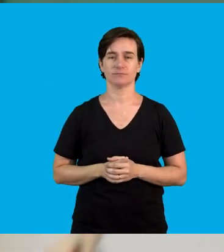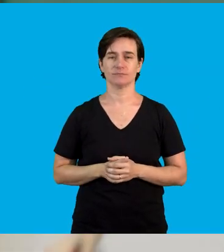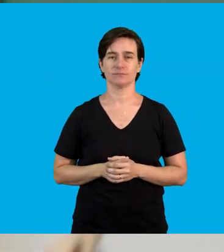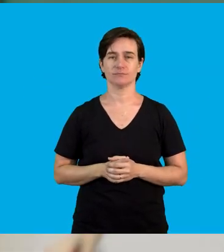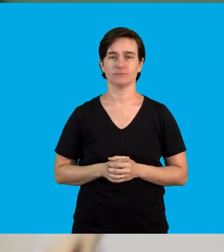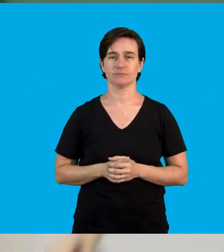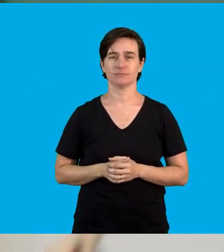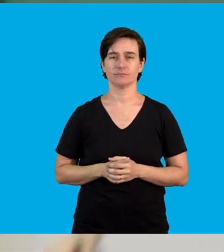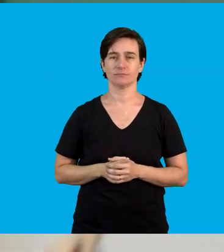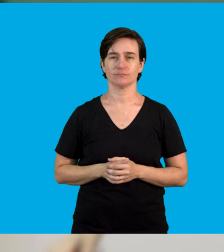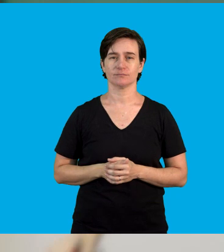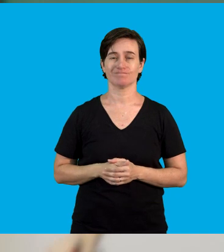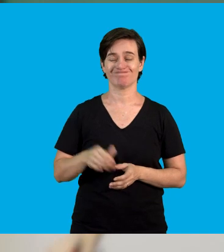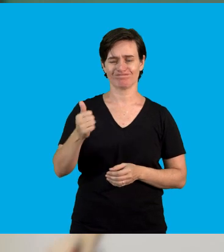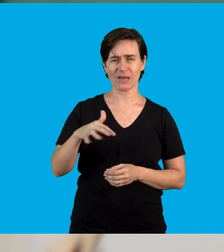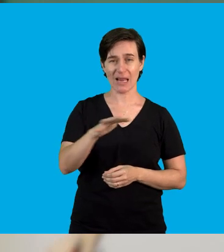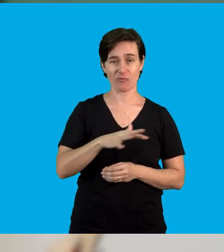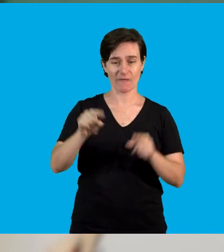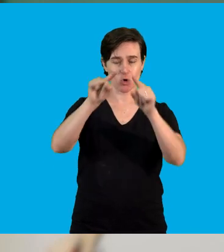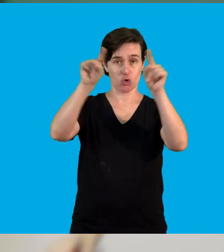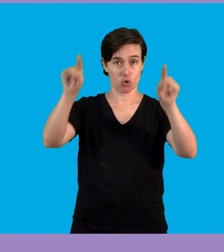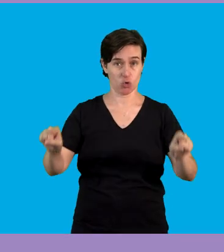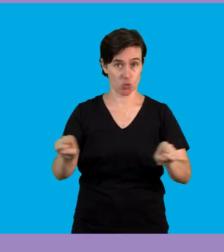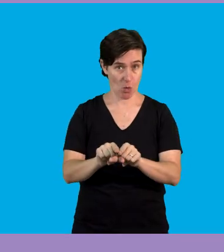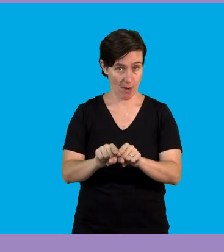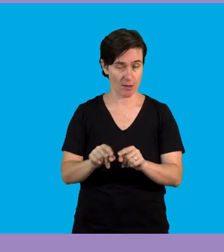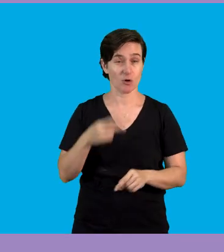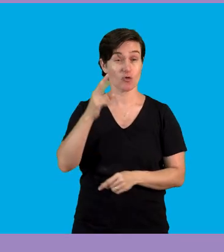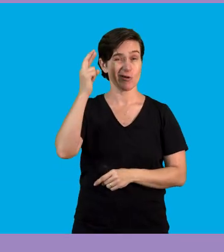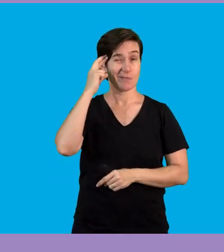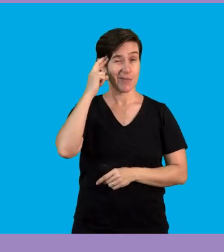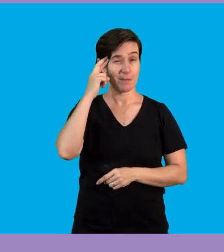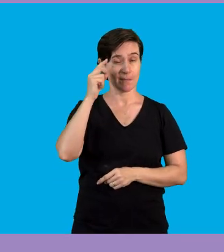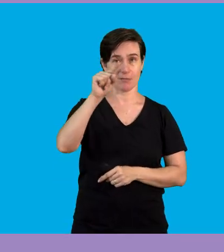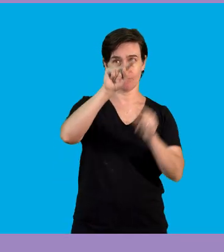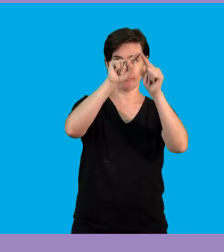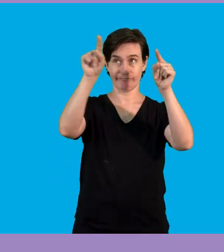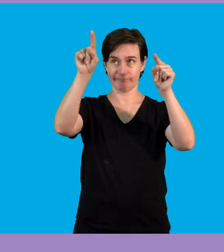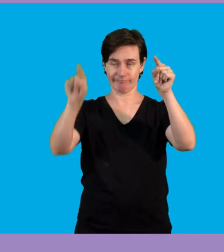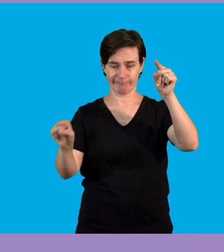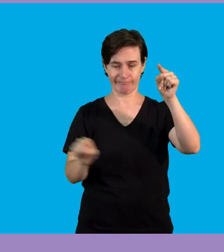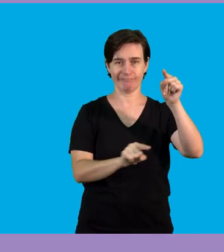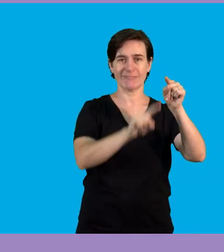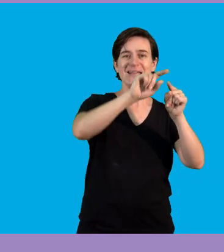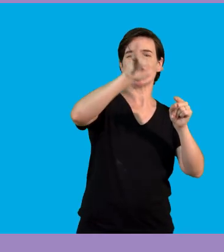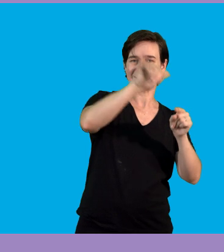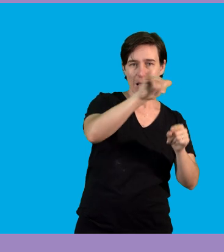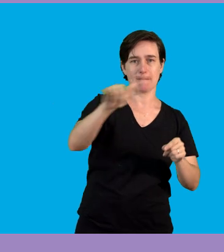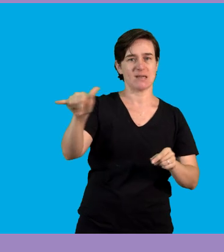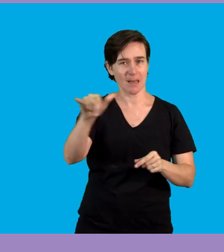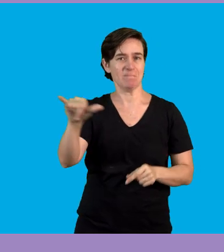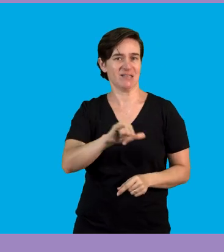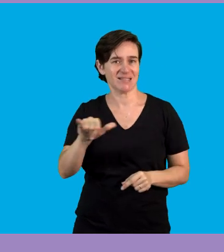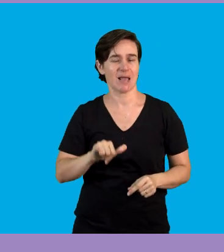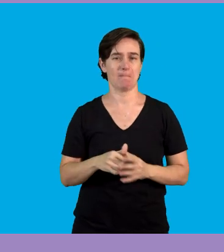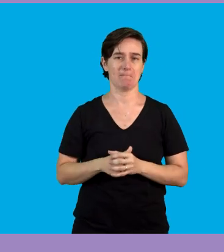Let's move over to the area of a square. Now, remember, a square has all the sides that are equal to